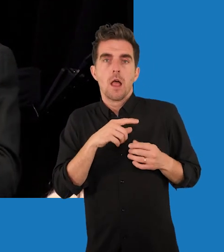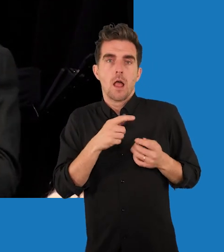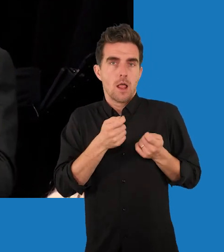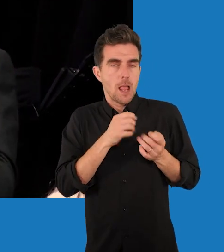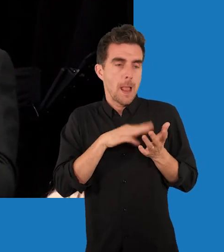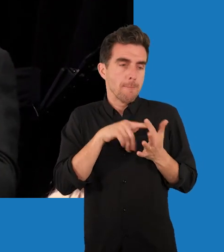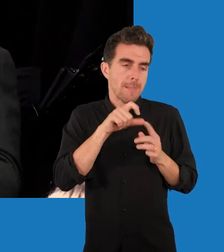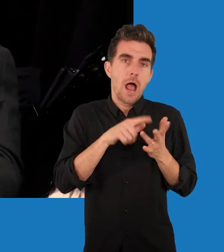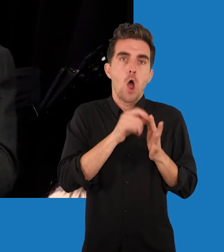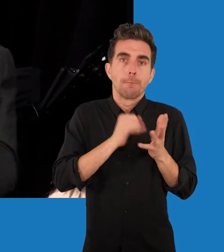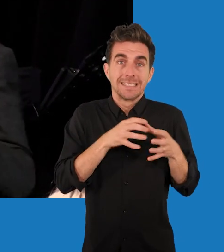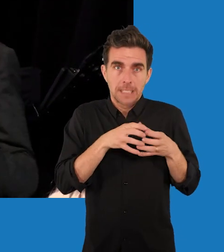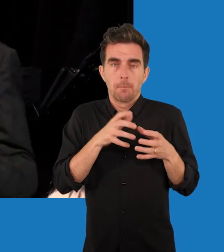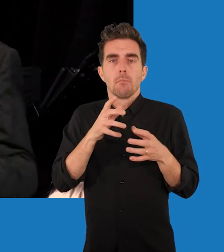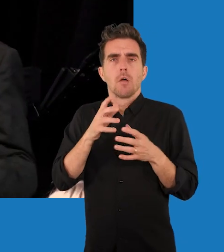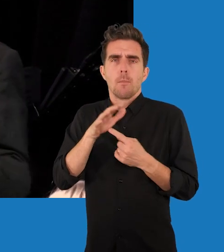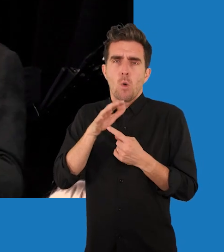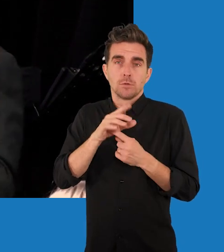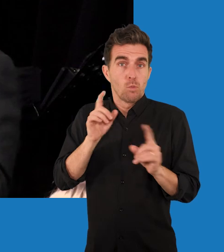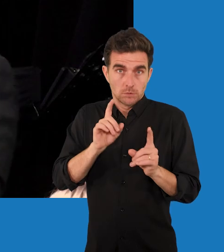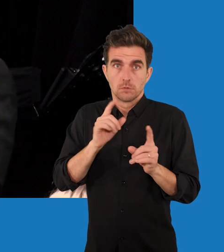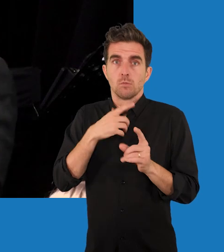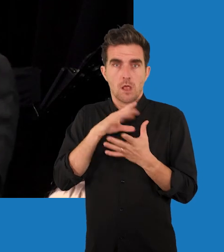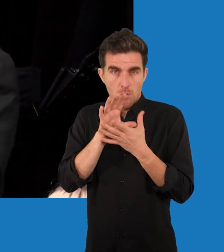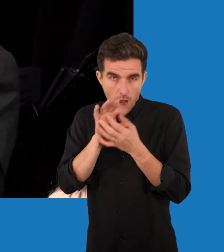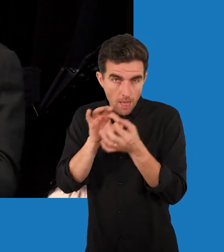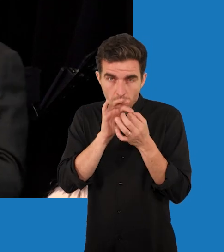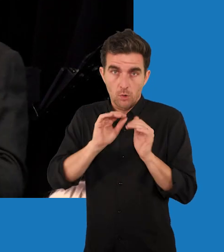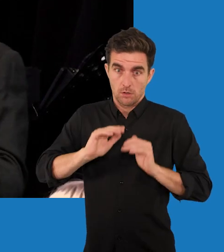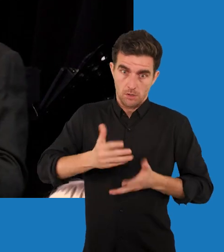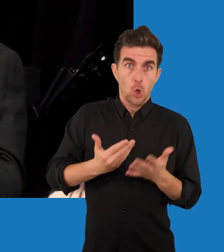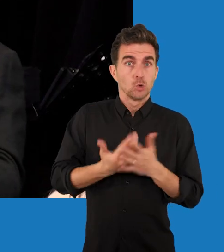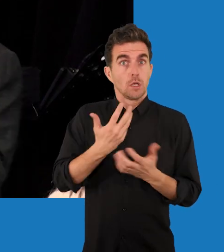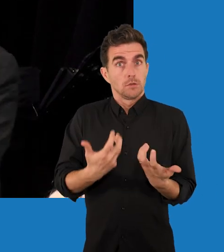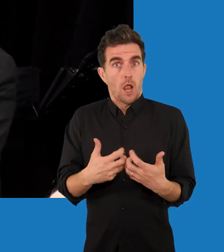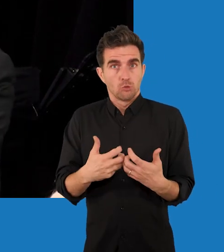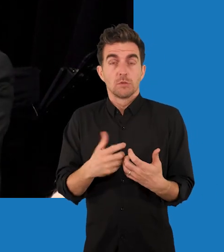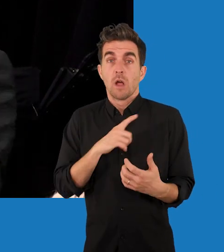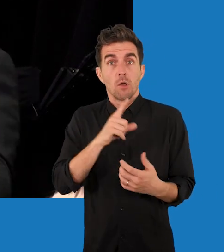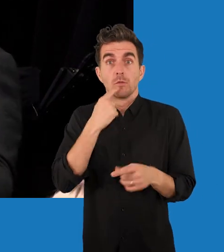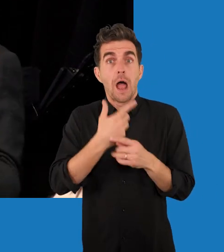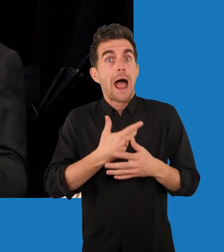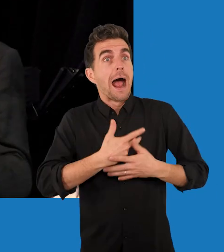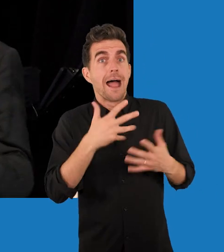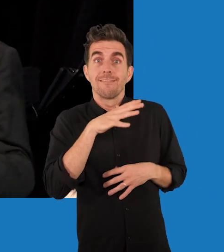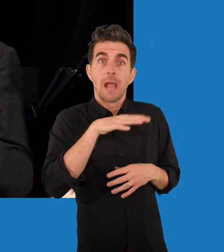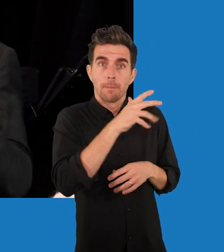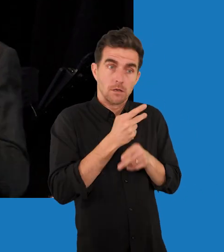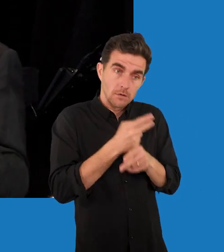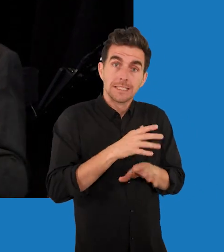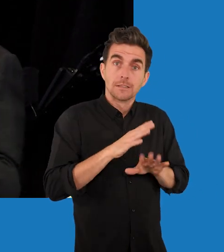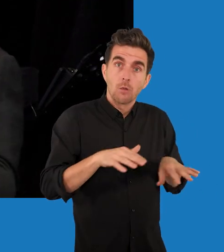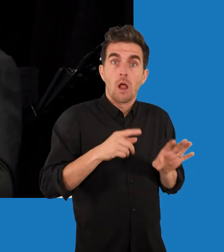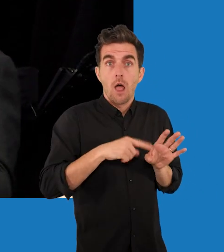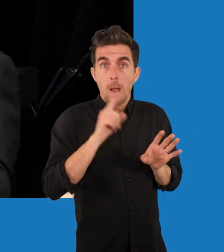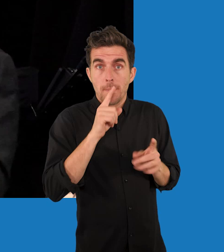my team, the Meds Ops team, but more importantly our providers, that we work together to introduce this new technology, because if you've talked to any families who look